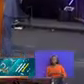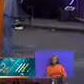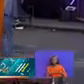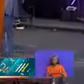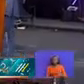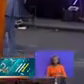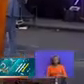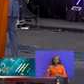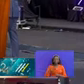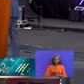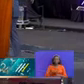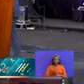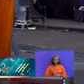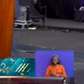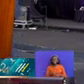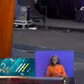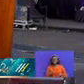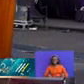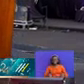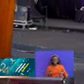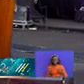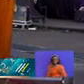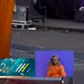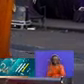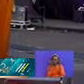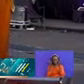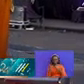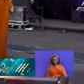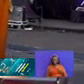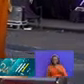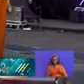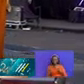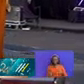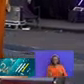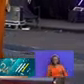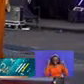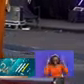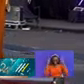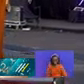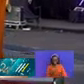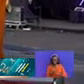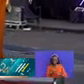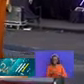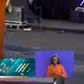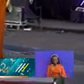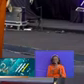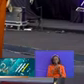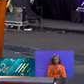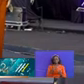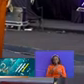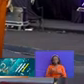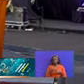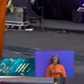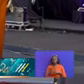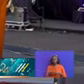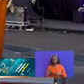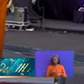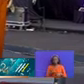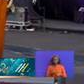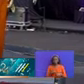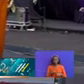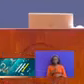poured as a Living Sacrifice ready for the crown that was set before